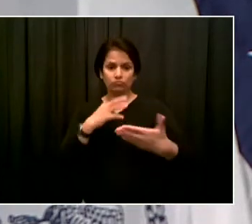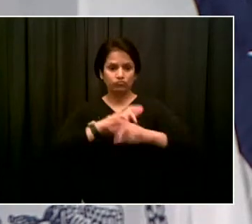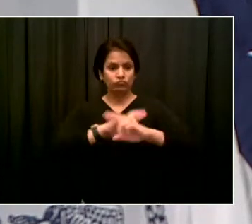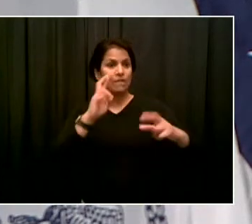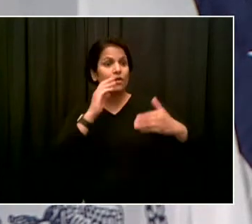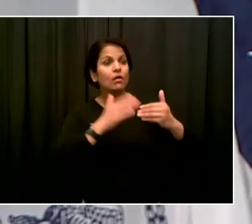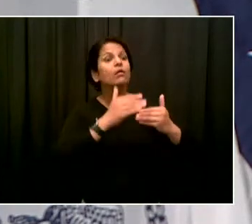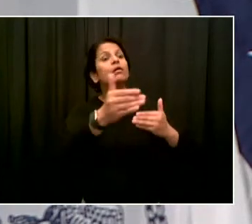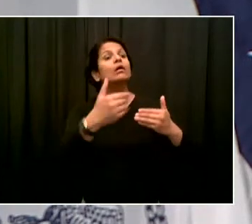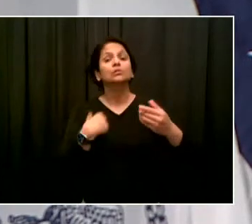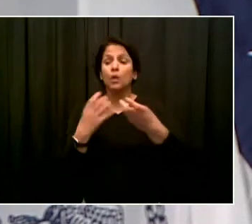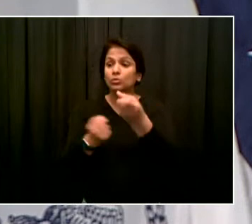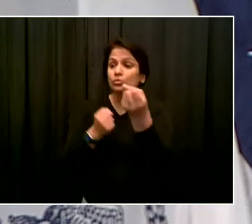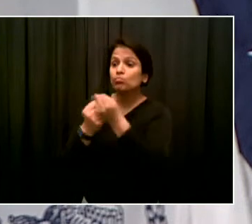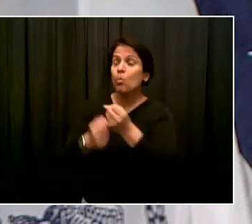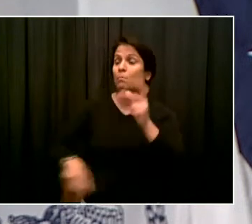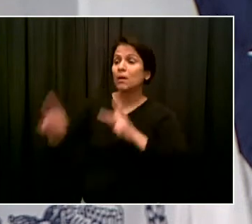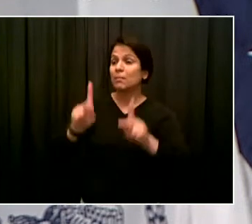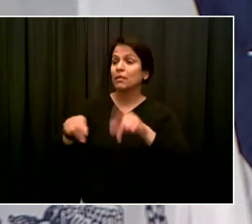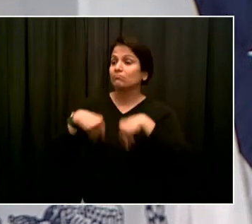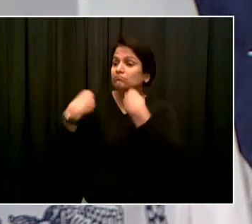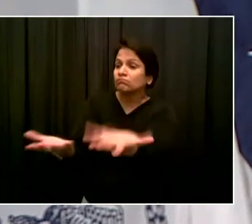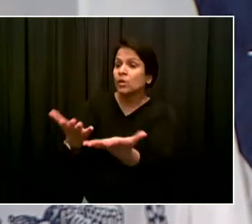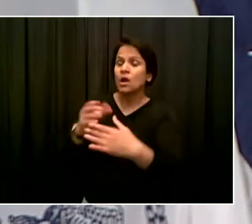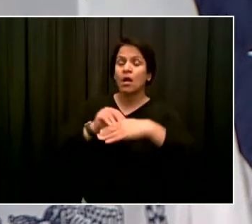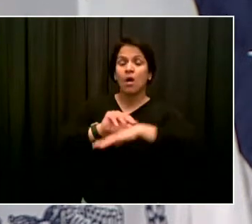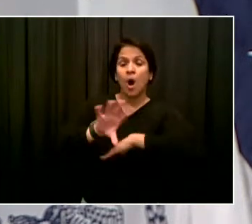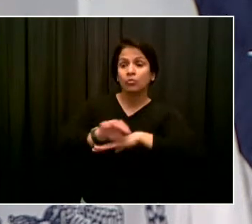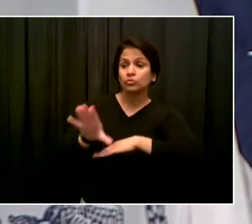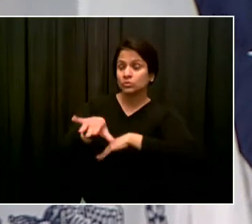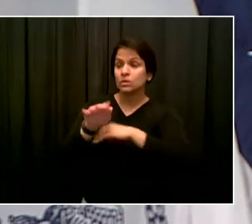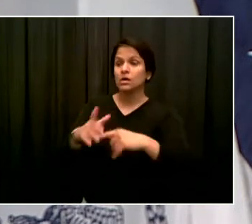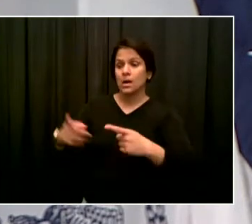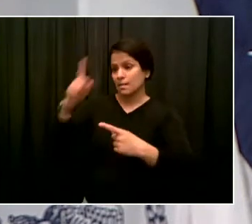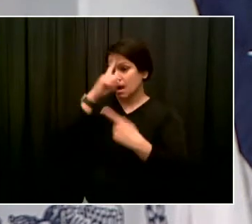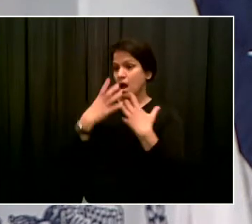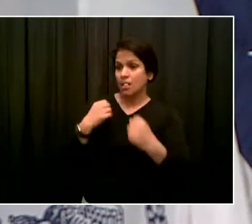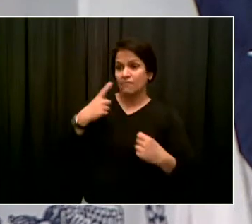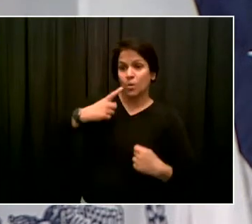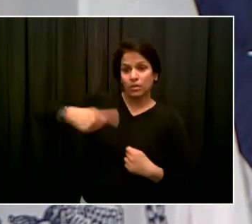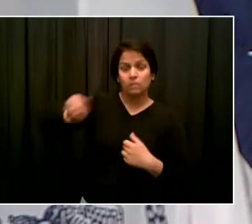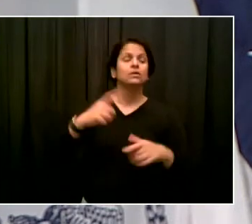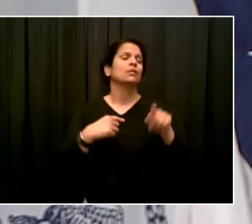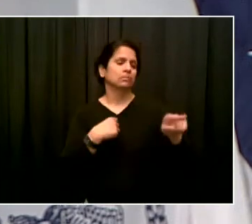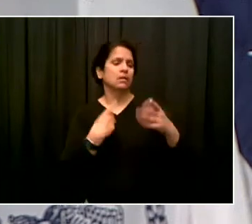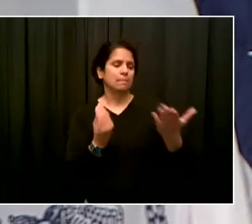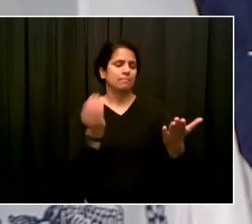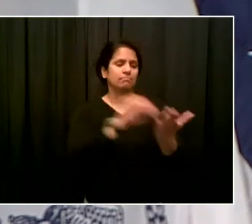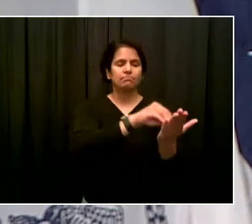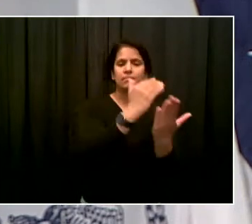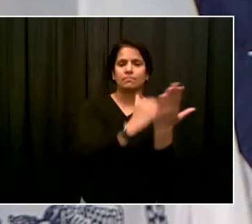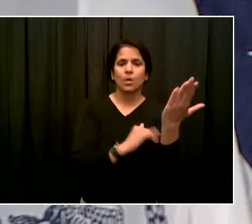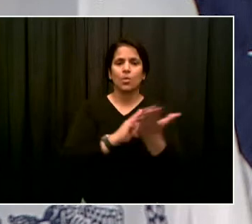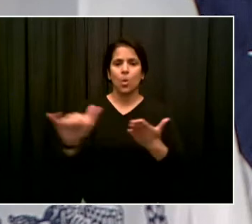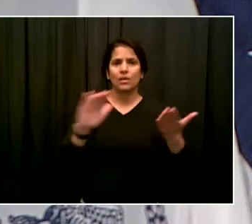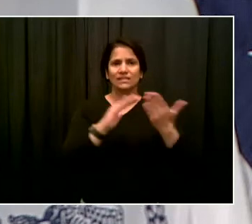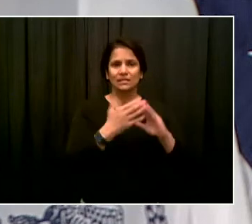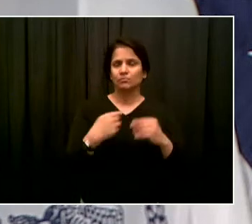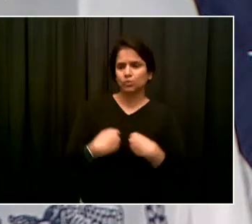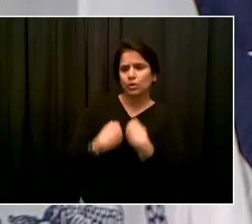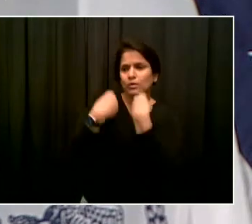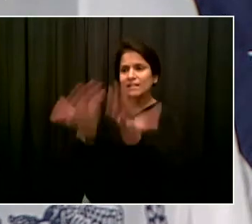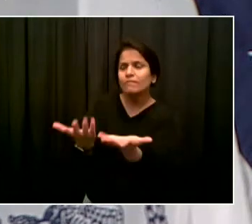but health professionals, not police, but civilian, reaching out and